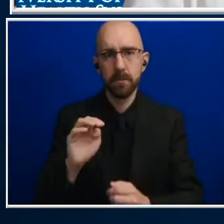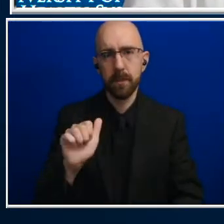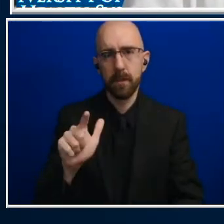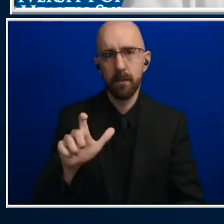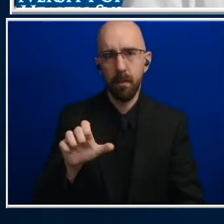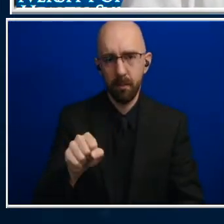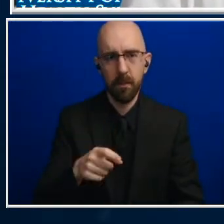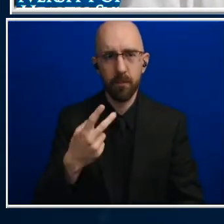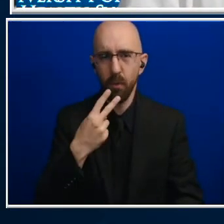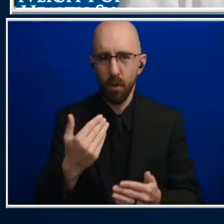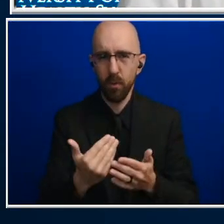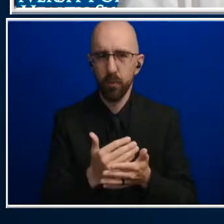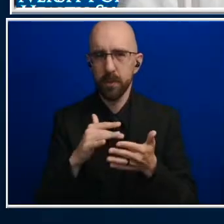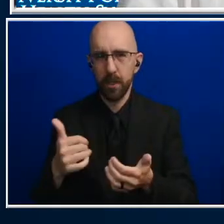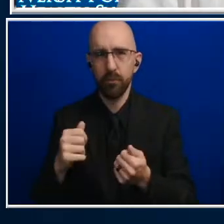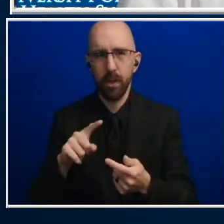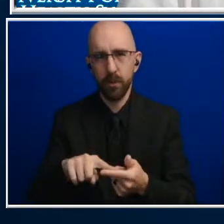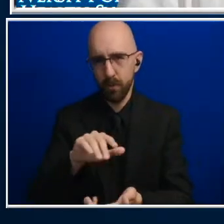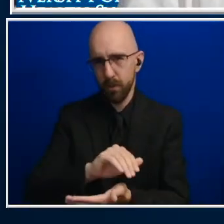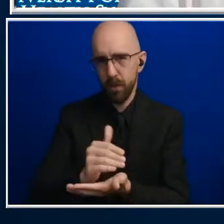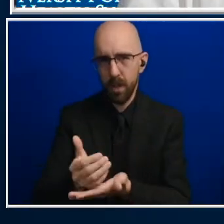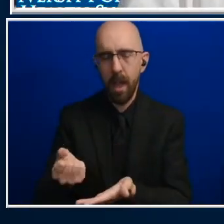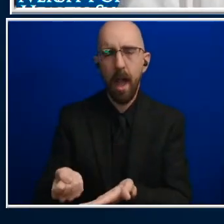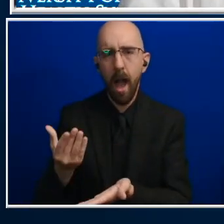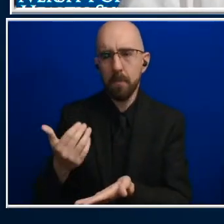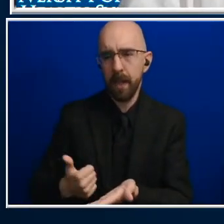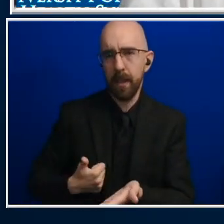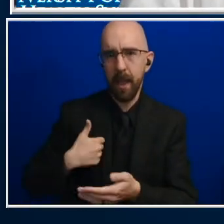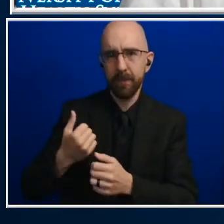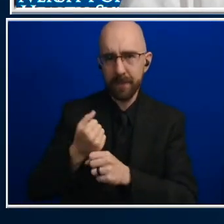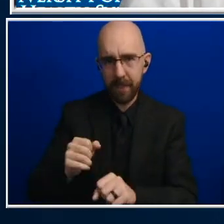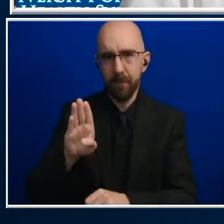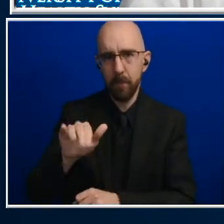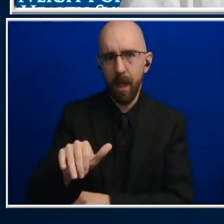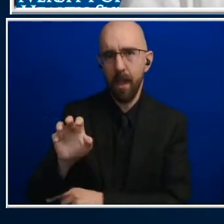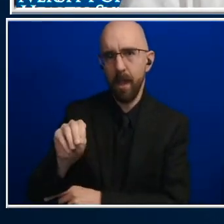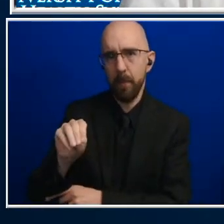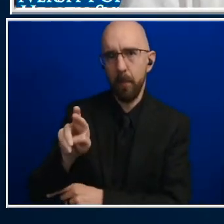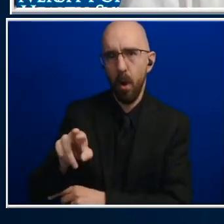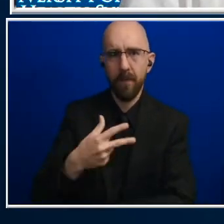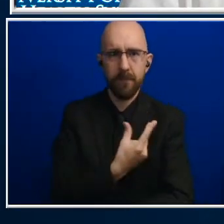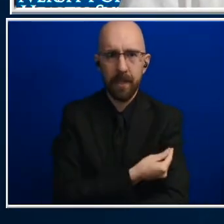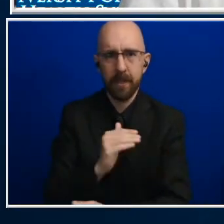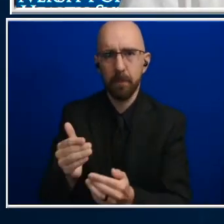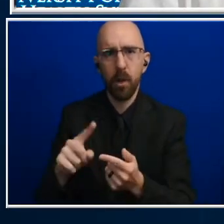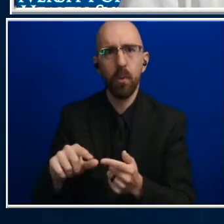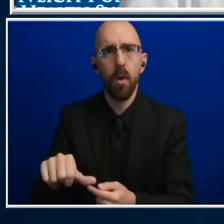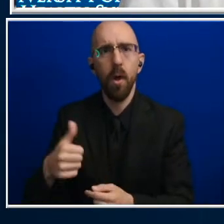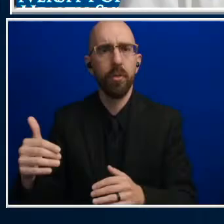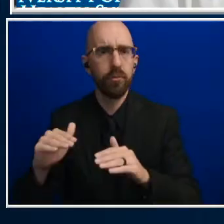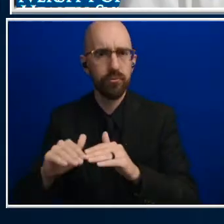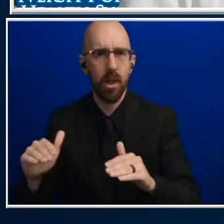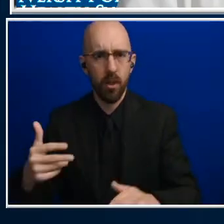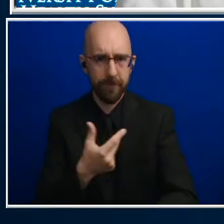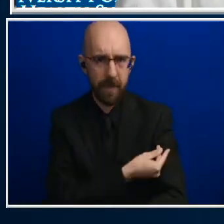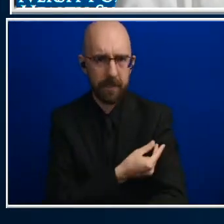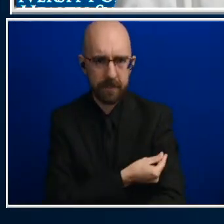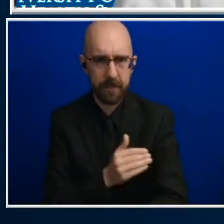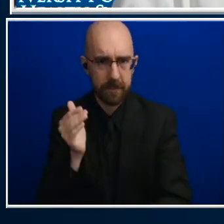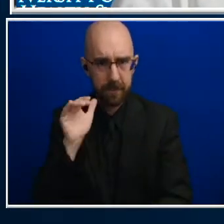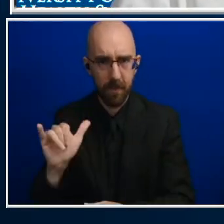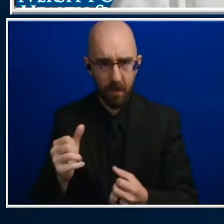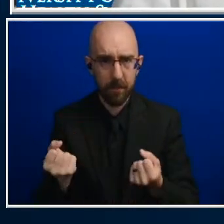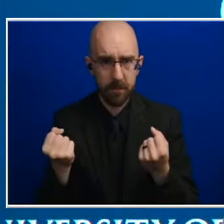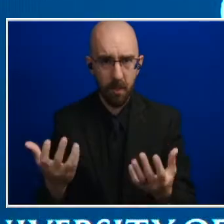quantify how many lives are saved by the MMR vaccine and compared to other childhood vaccines. It sounds like it's a lot. Oh